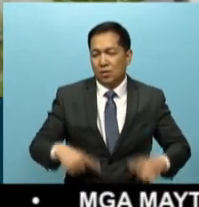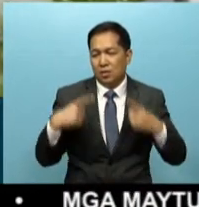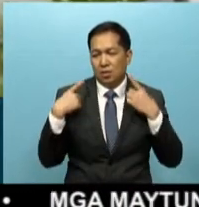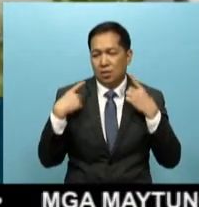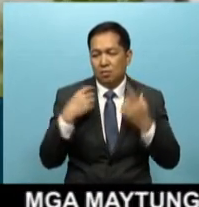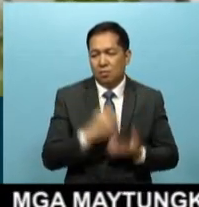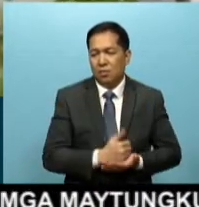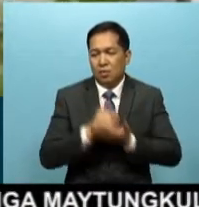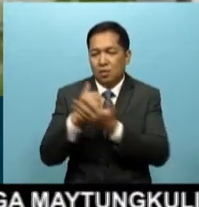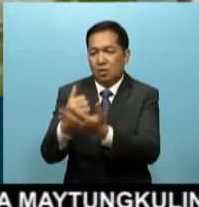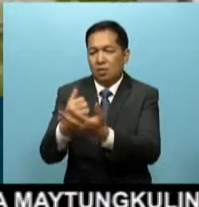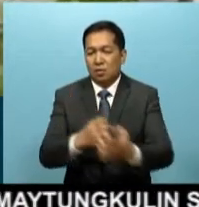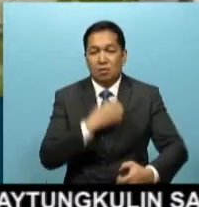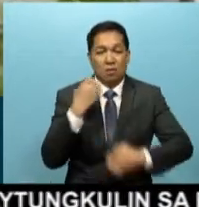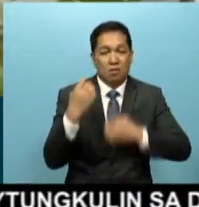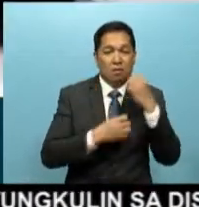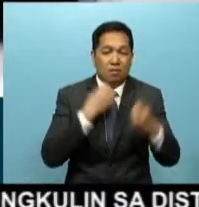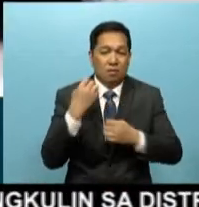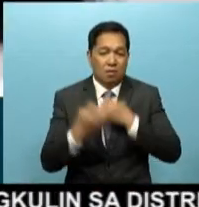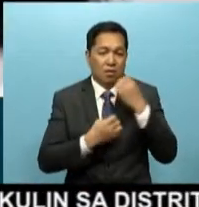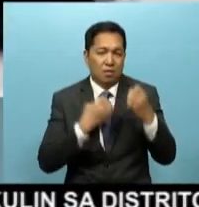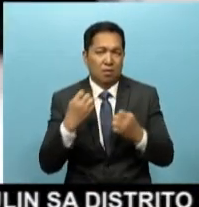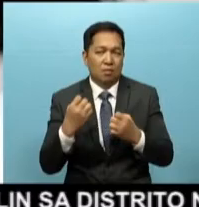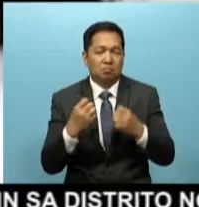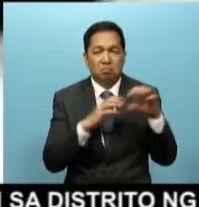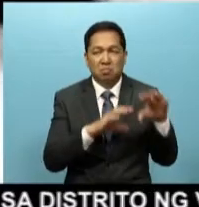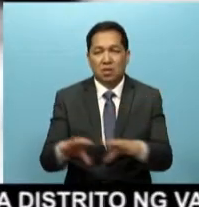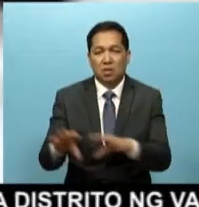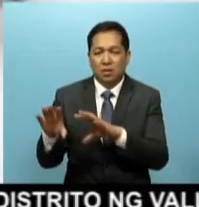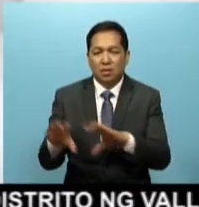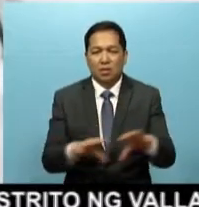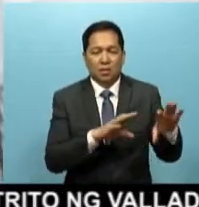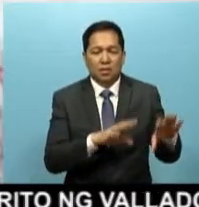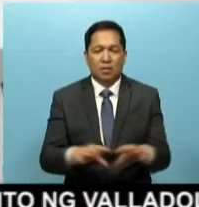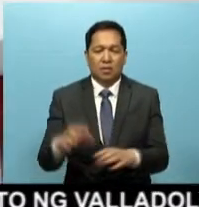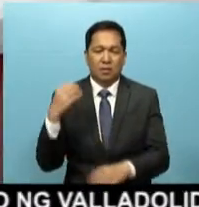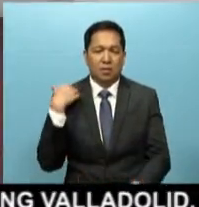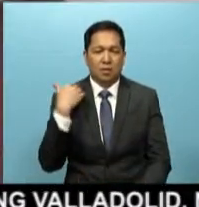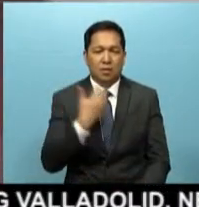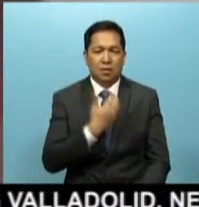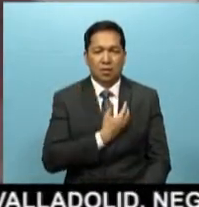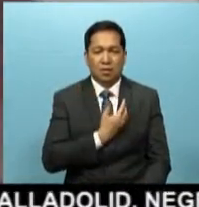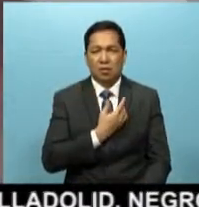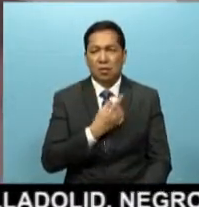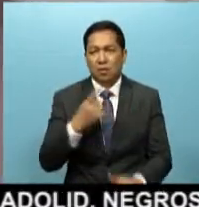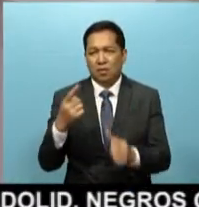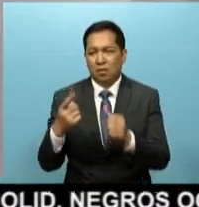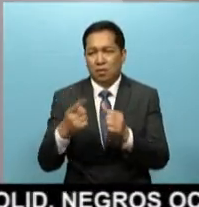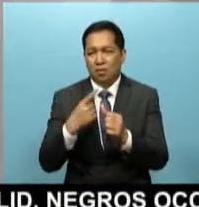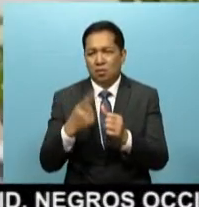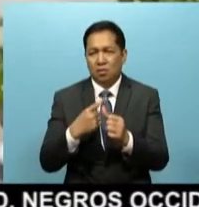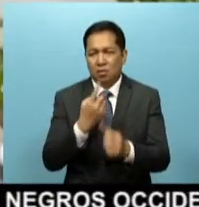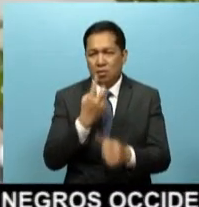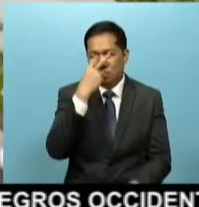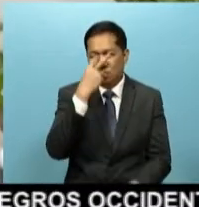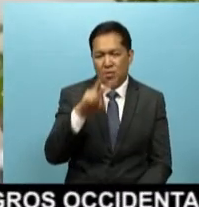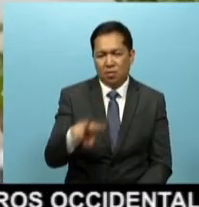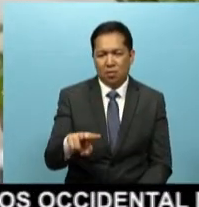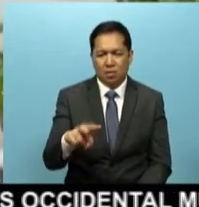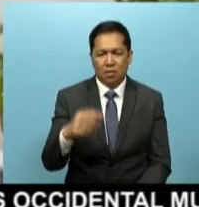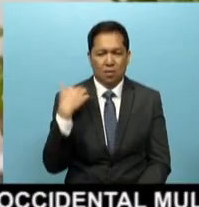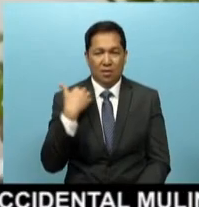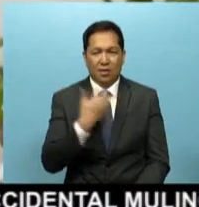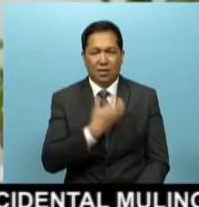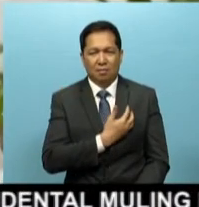I hope to enjoy more activities like this. So actually, this is my first time meeting all of you, but I'm really